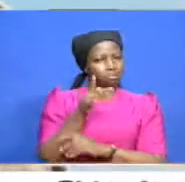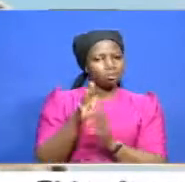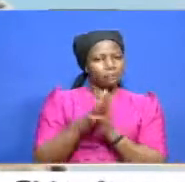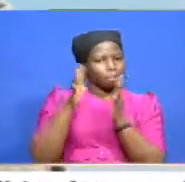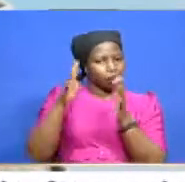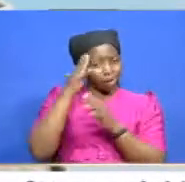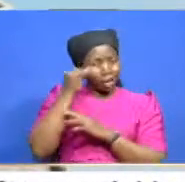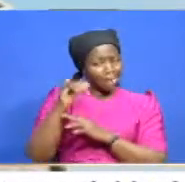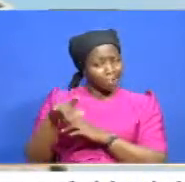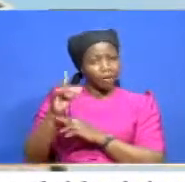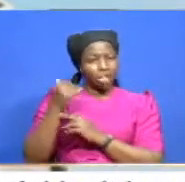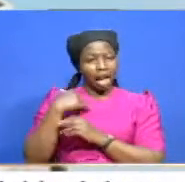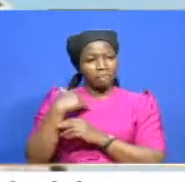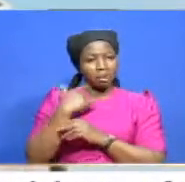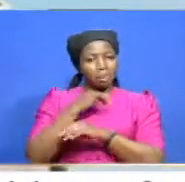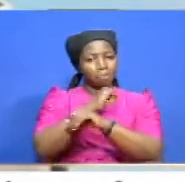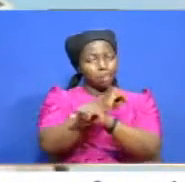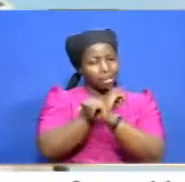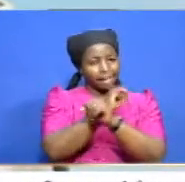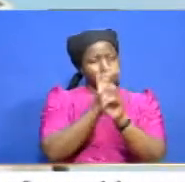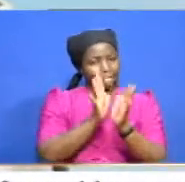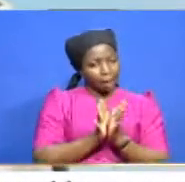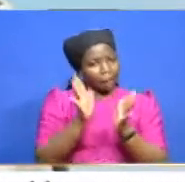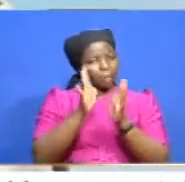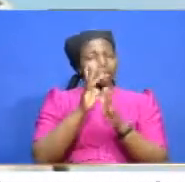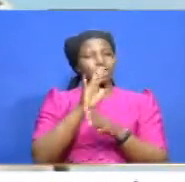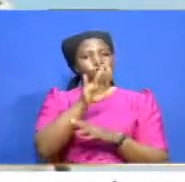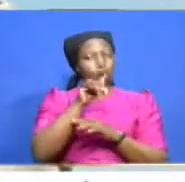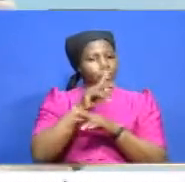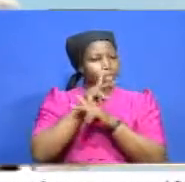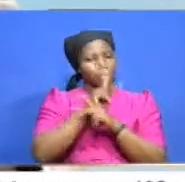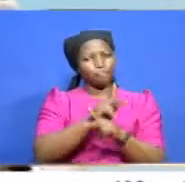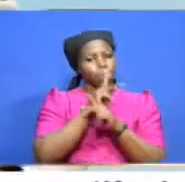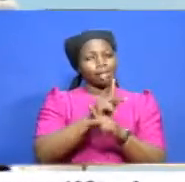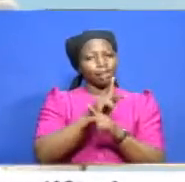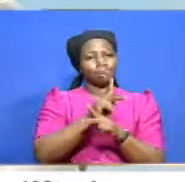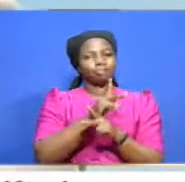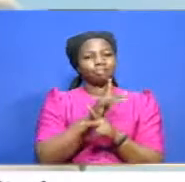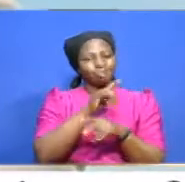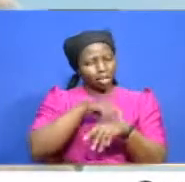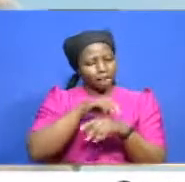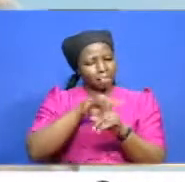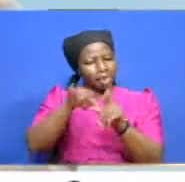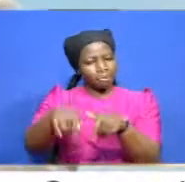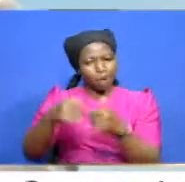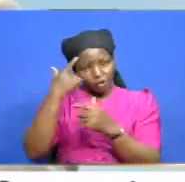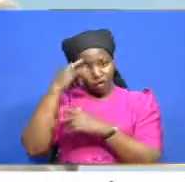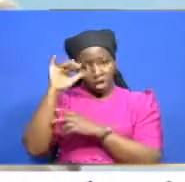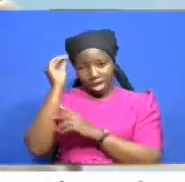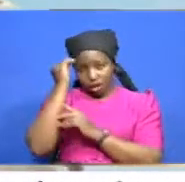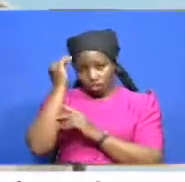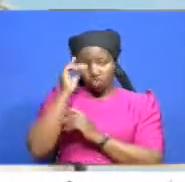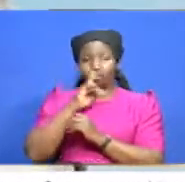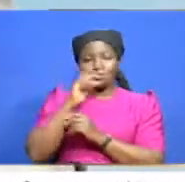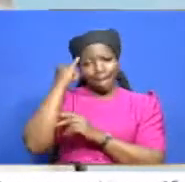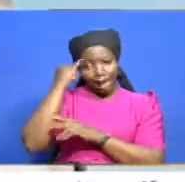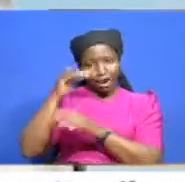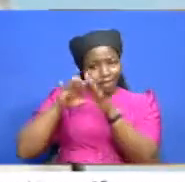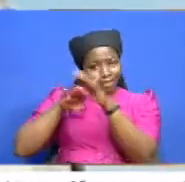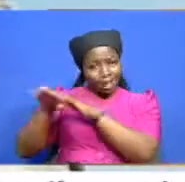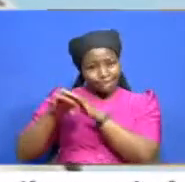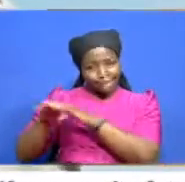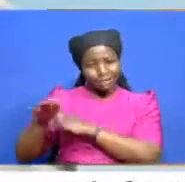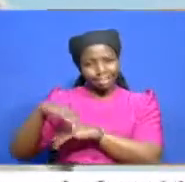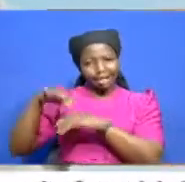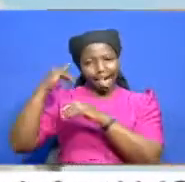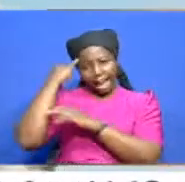they have cushioned the public pressure or in the demand for education. So the idea of access, the idea of quality,